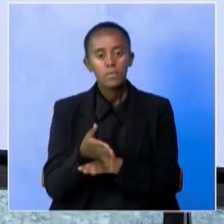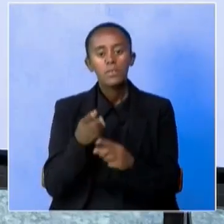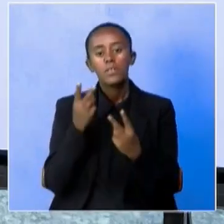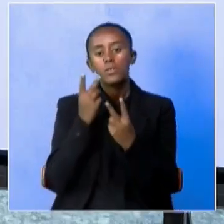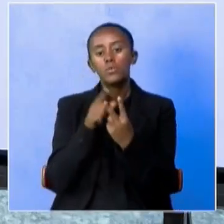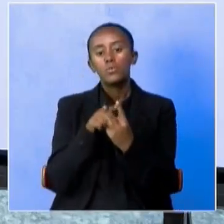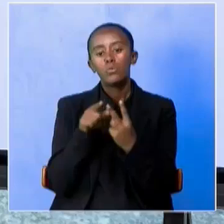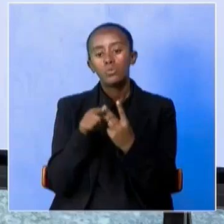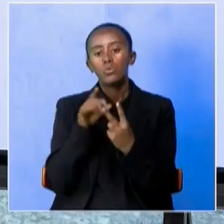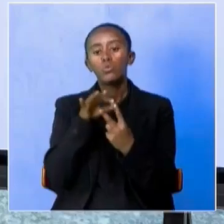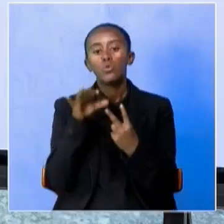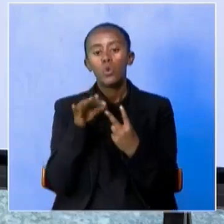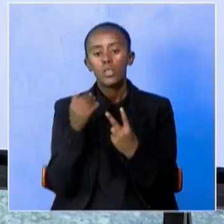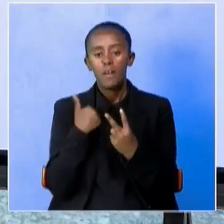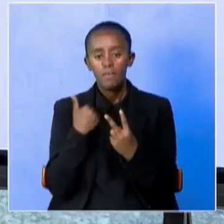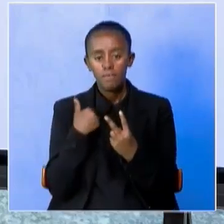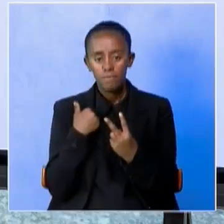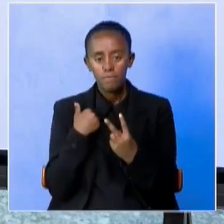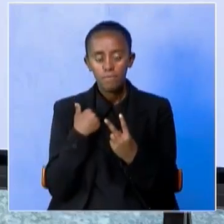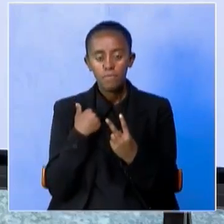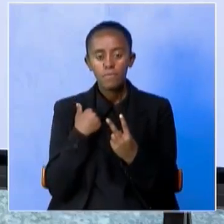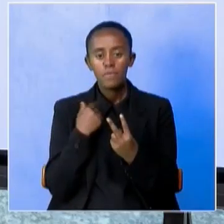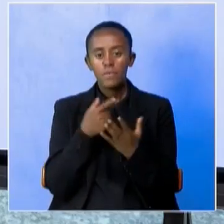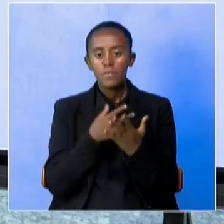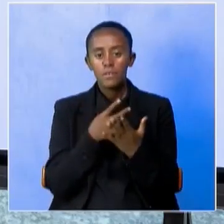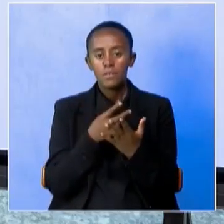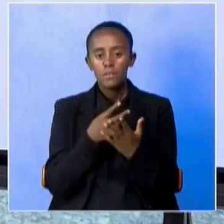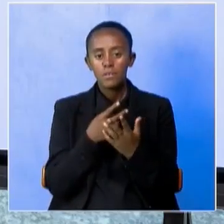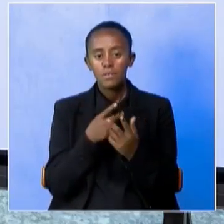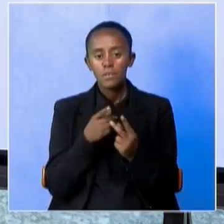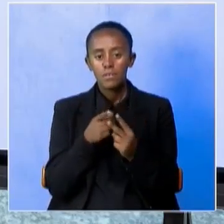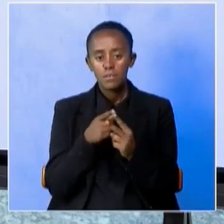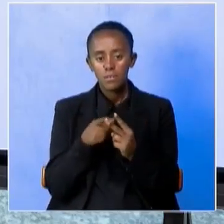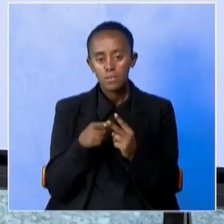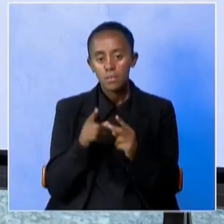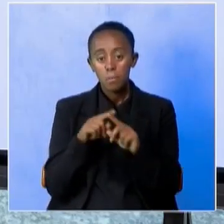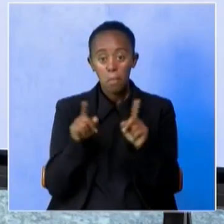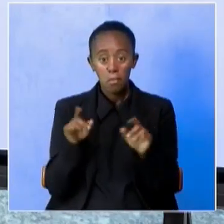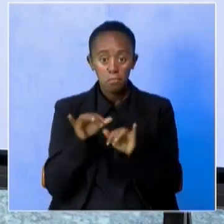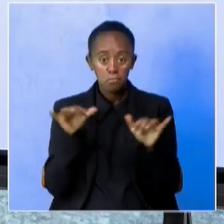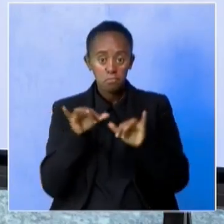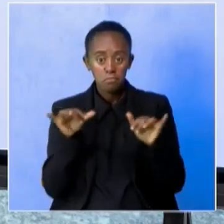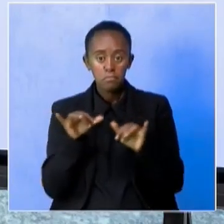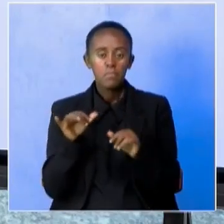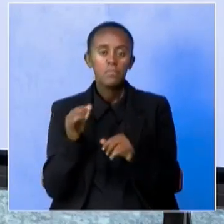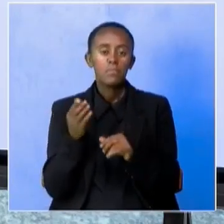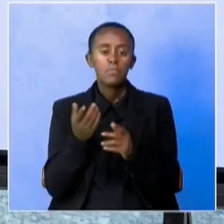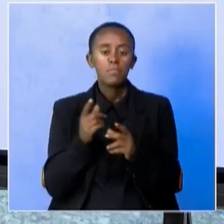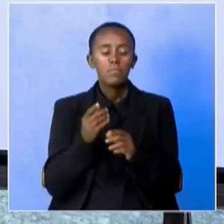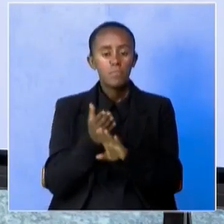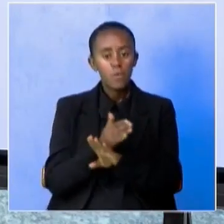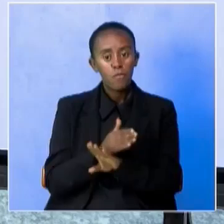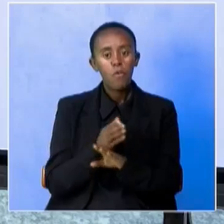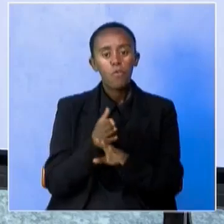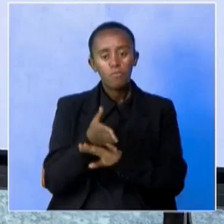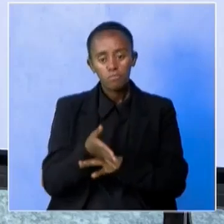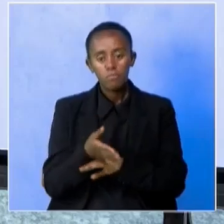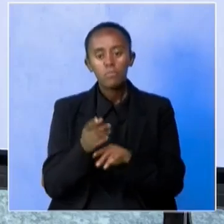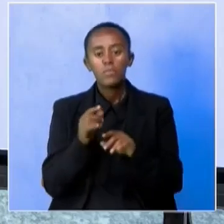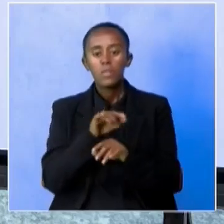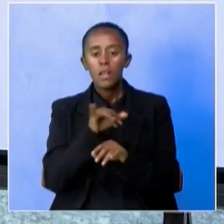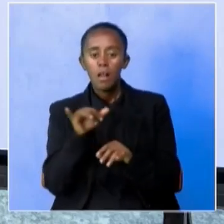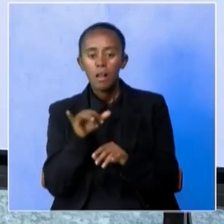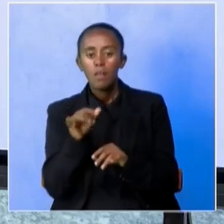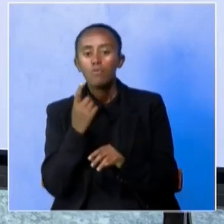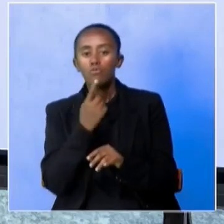two choices. Before and after or in this case, unlike but, for example, earlier, before and after but, there are